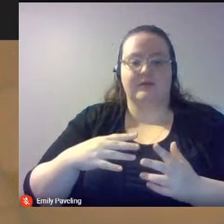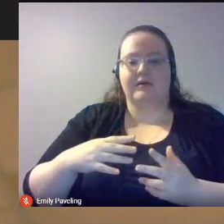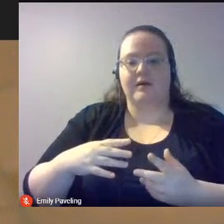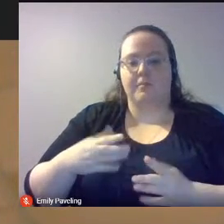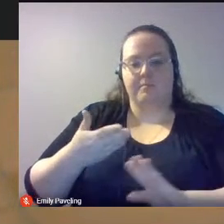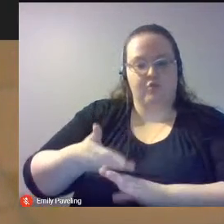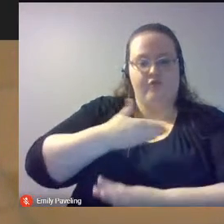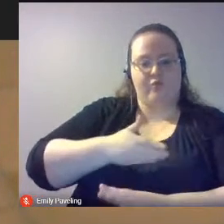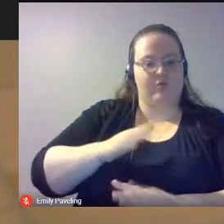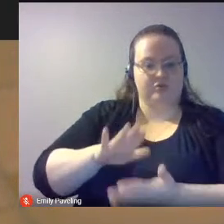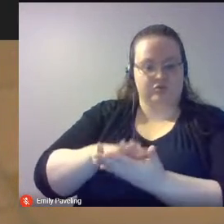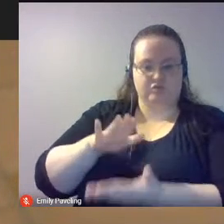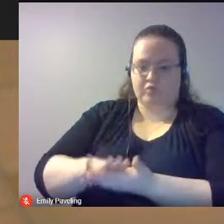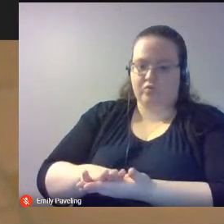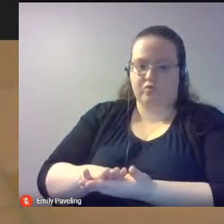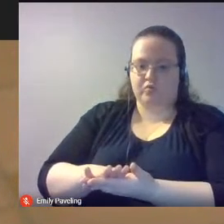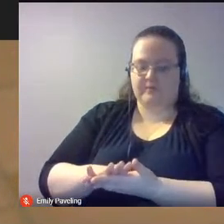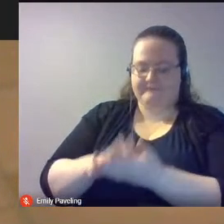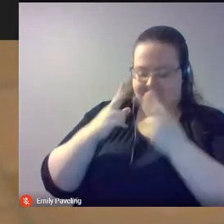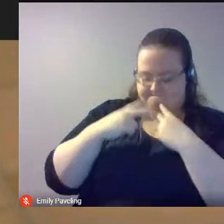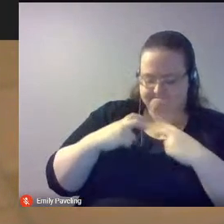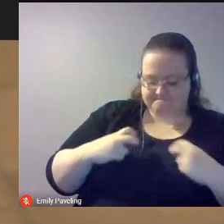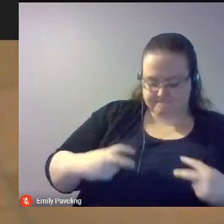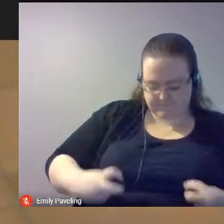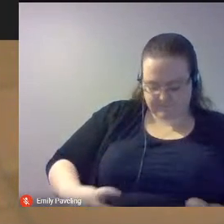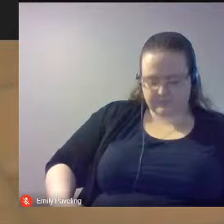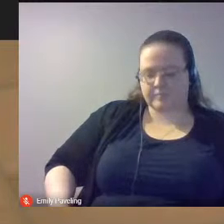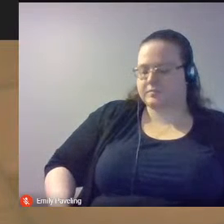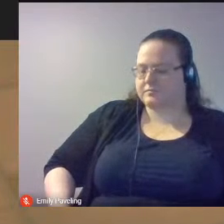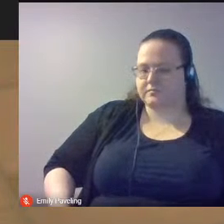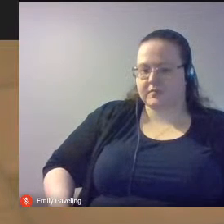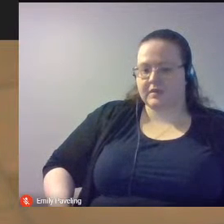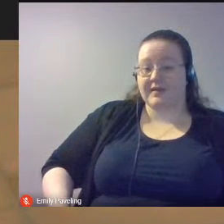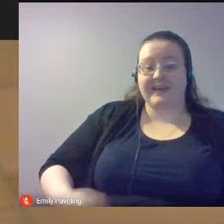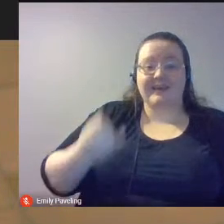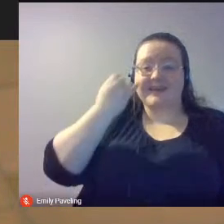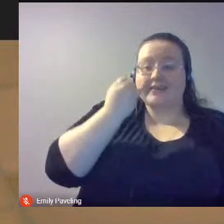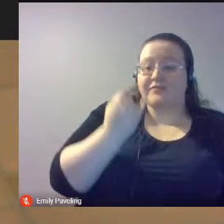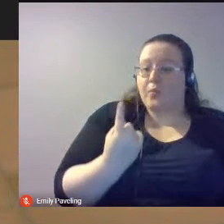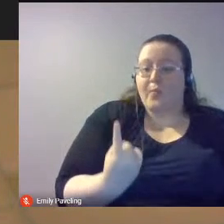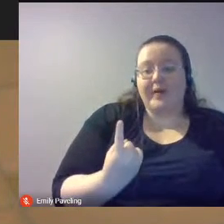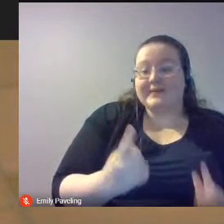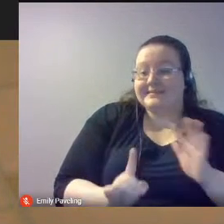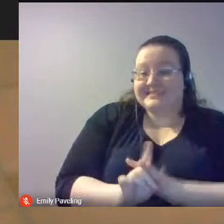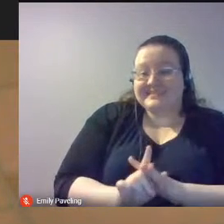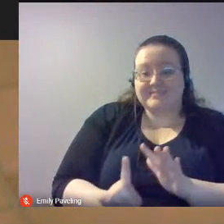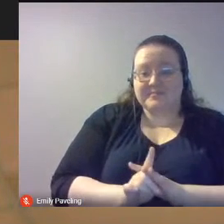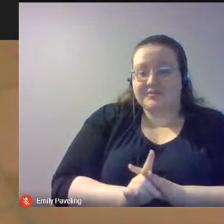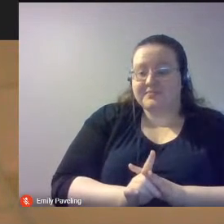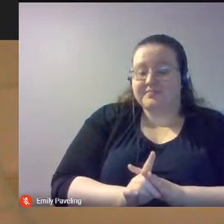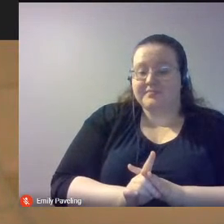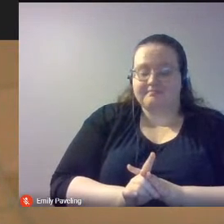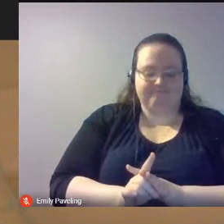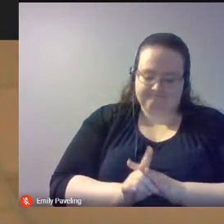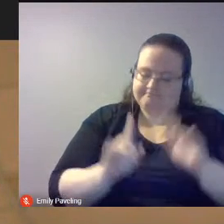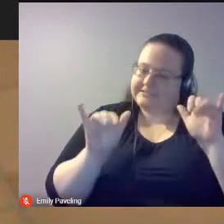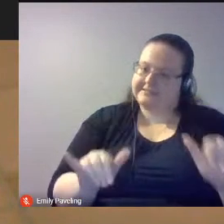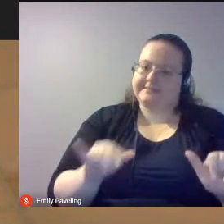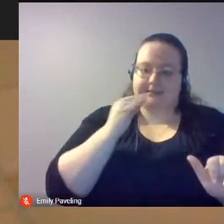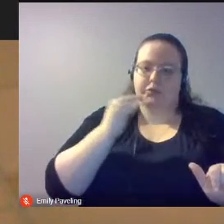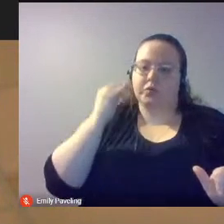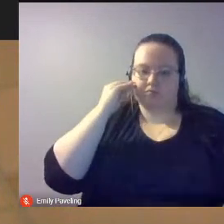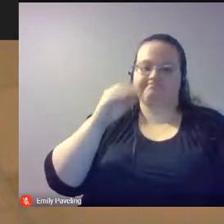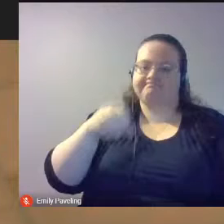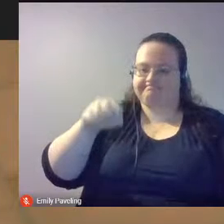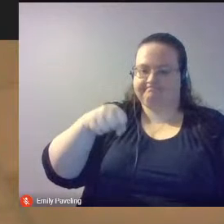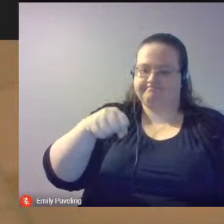school. And if a student or staff member is experiencing any one symptom of COVID-19, they must stay home from school and